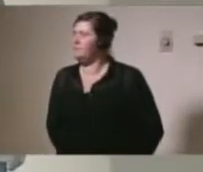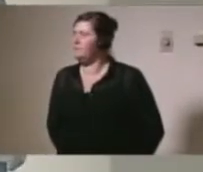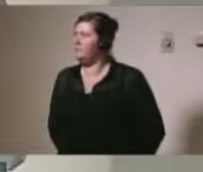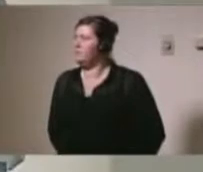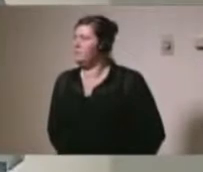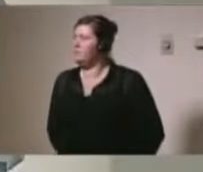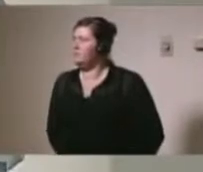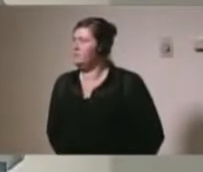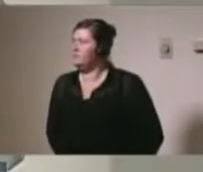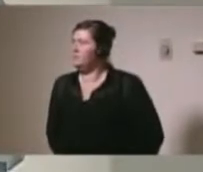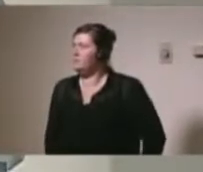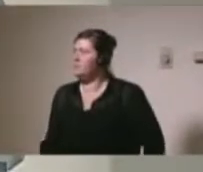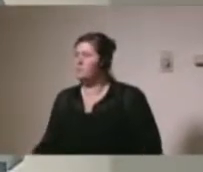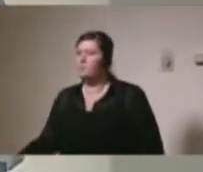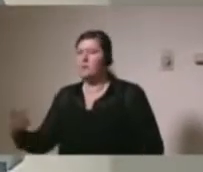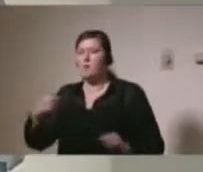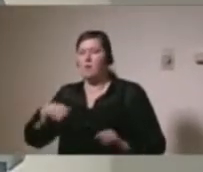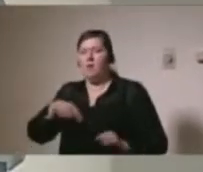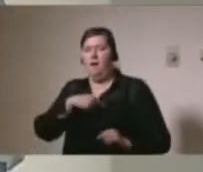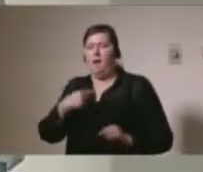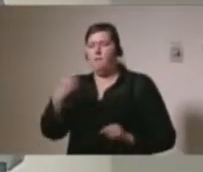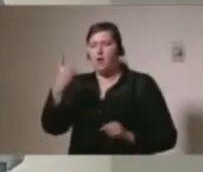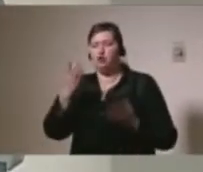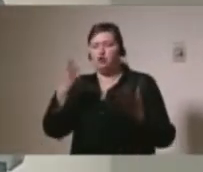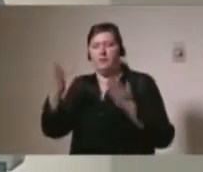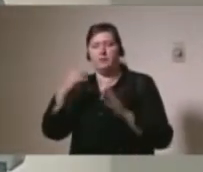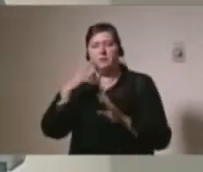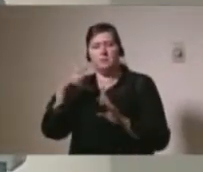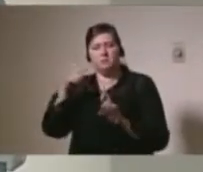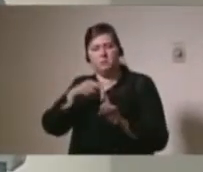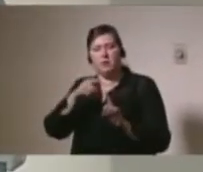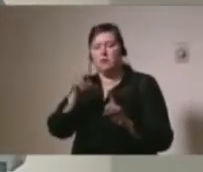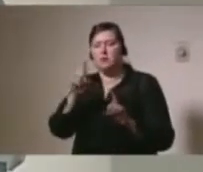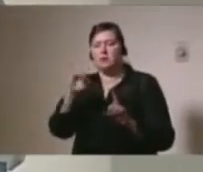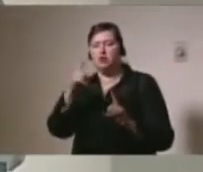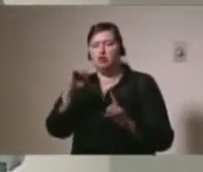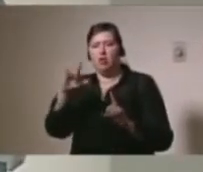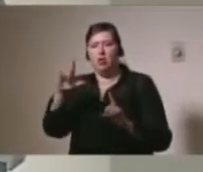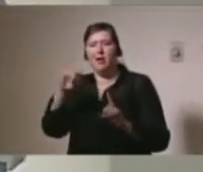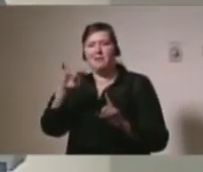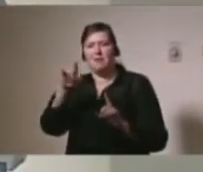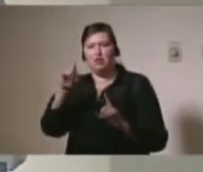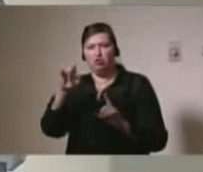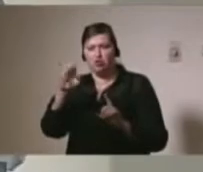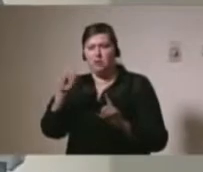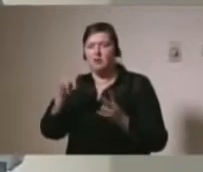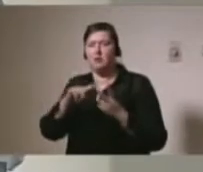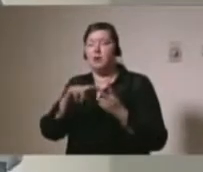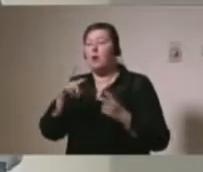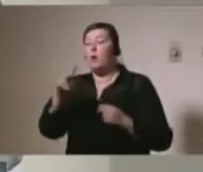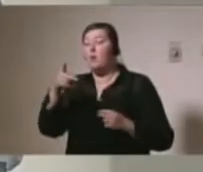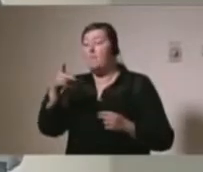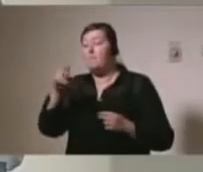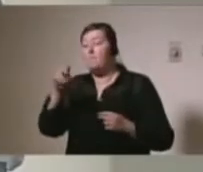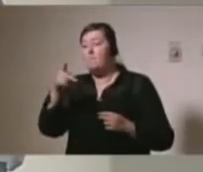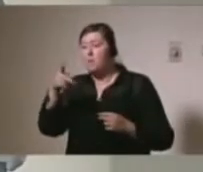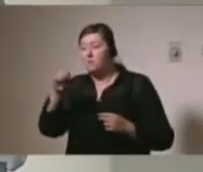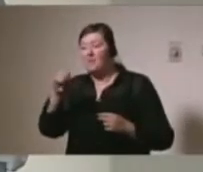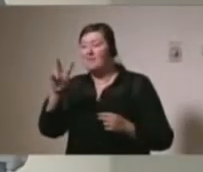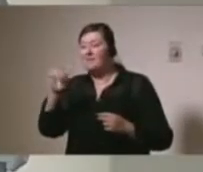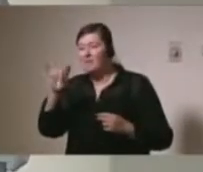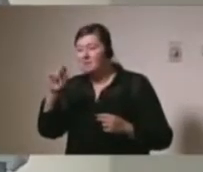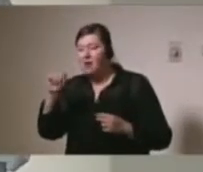a service of digitization. We have Poste Secura, Poste Vita,